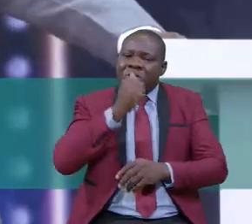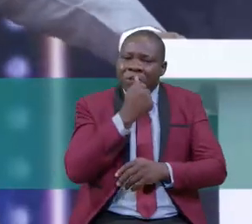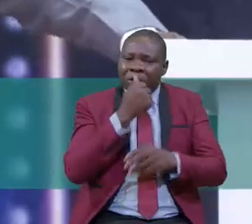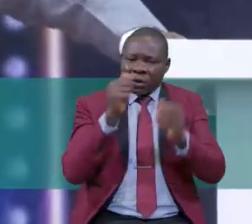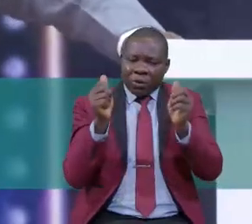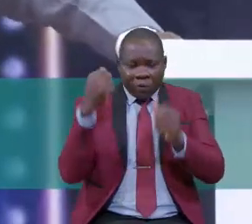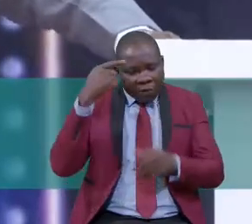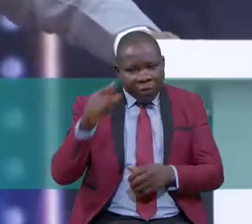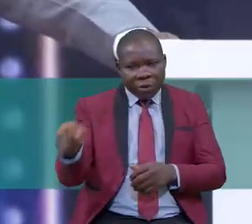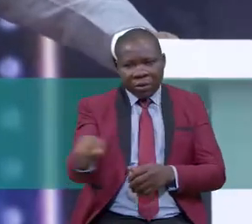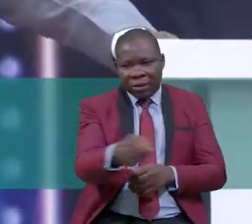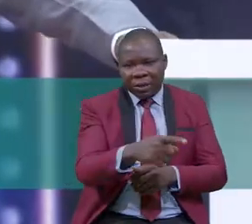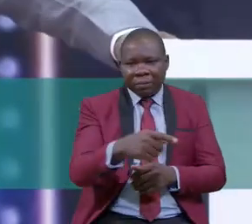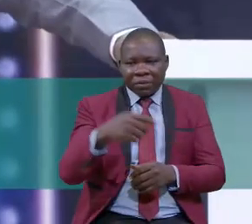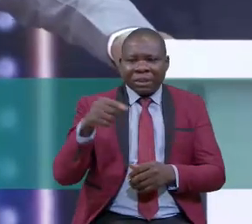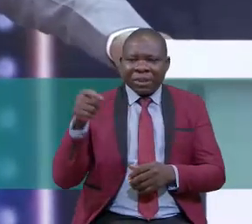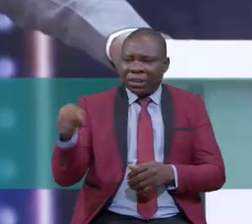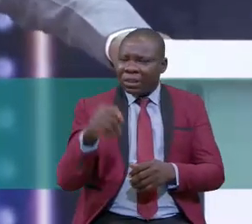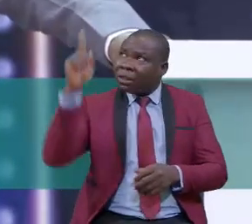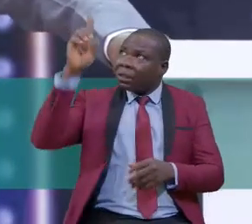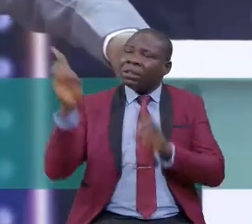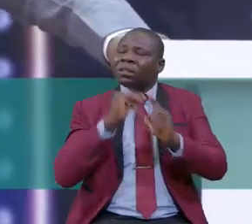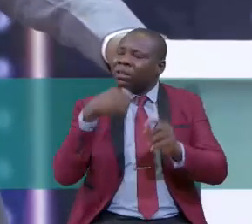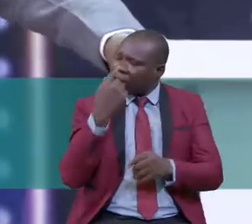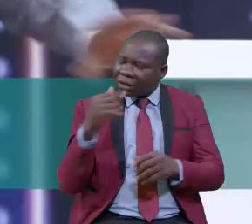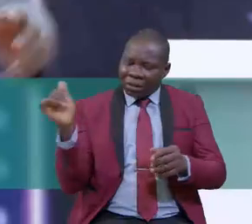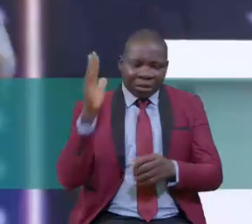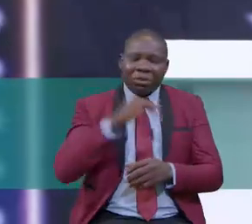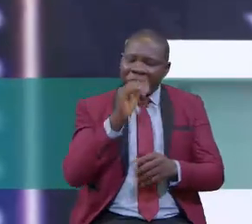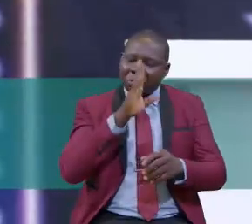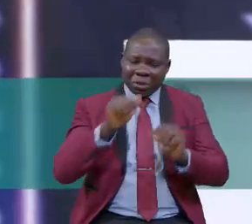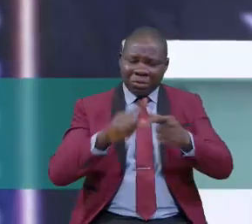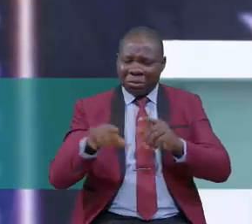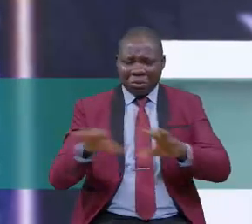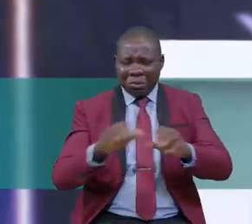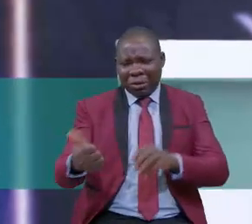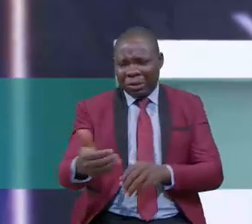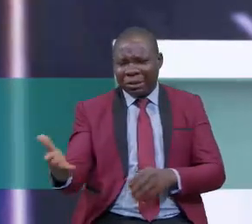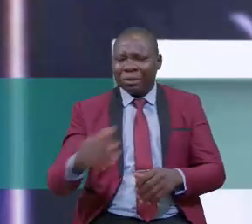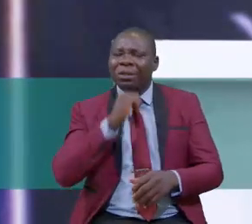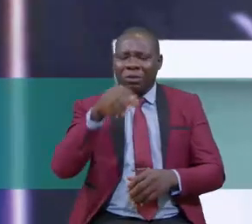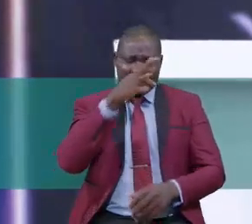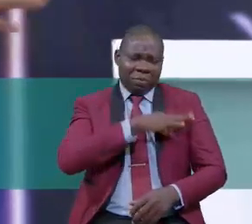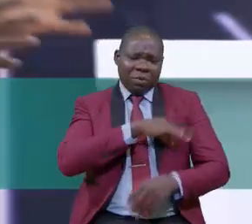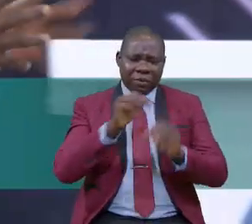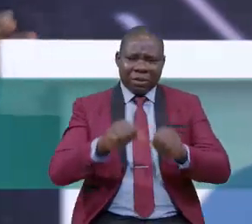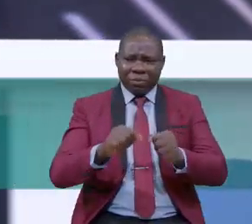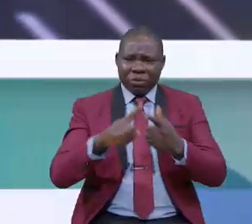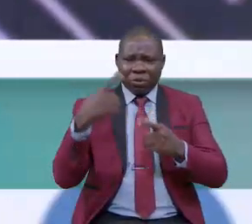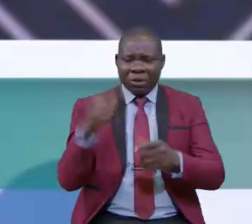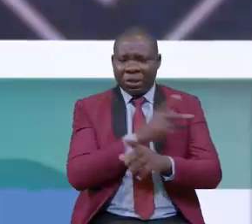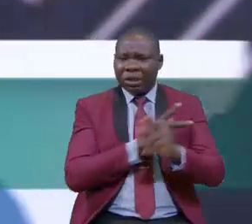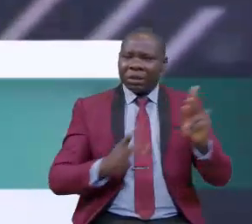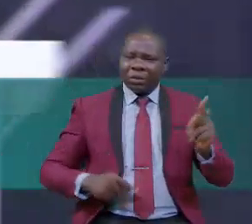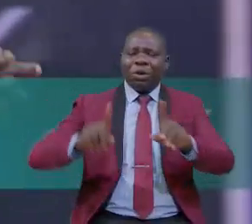achieve anything, brush them aside, drive them away, go back to your fishing and then get another. No, he stayed with them. And even after he